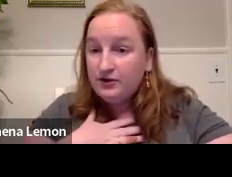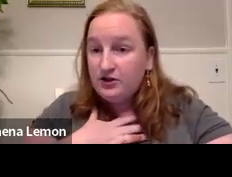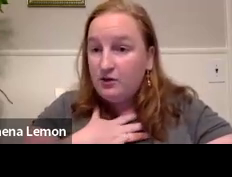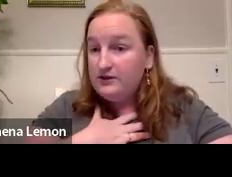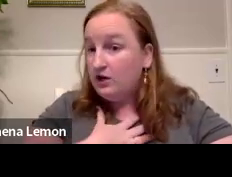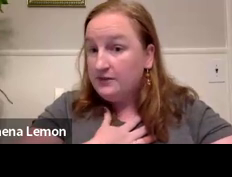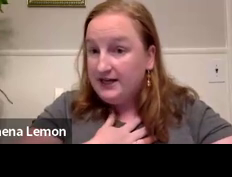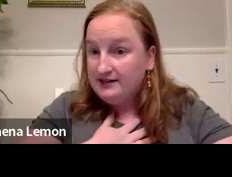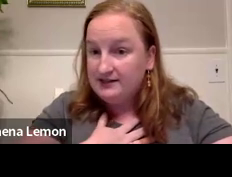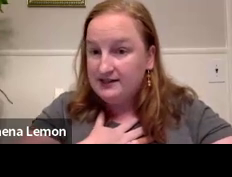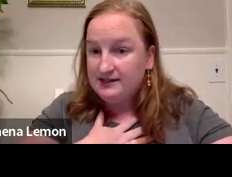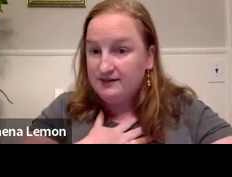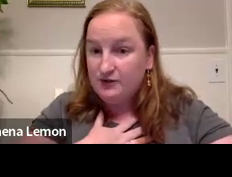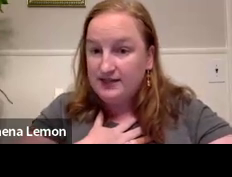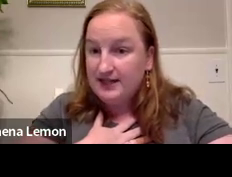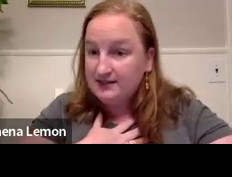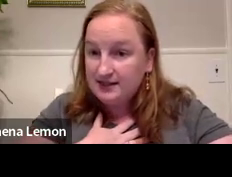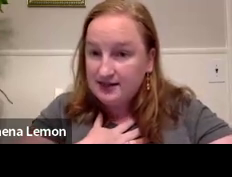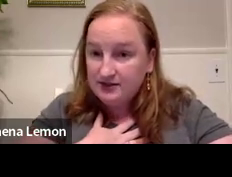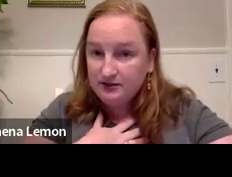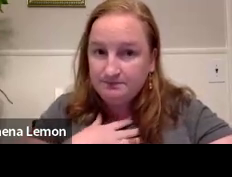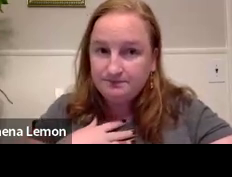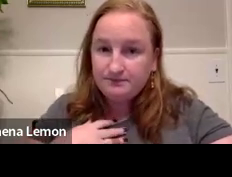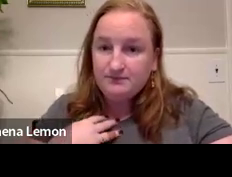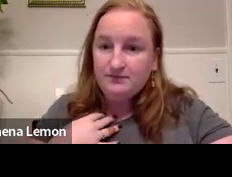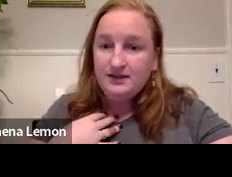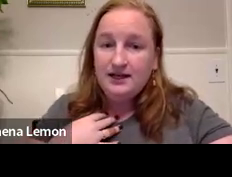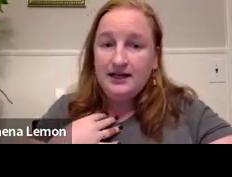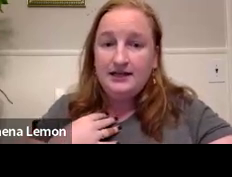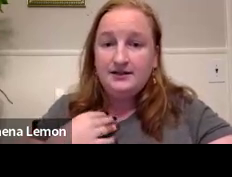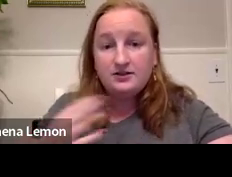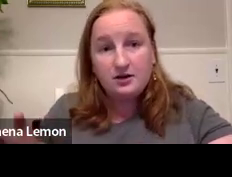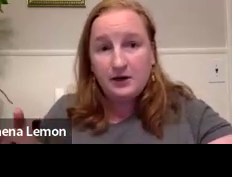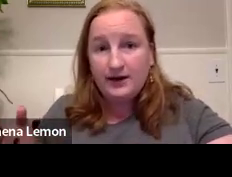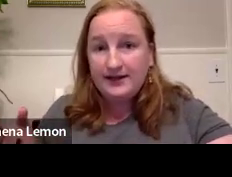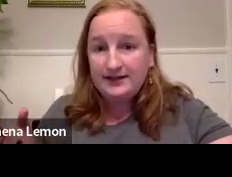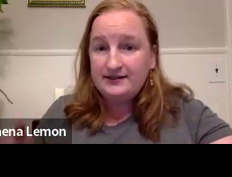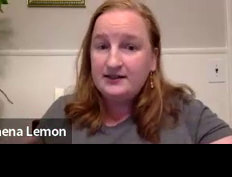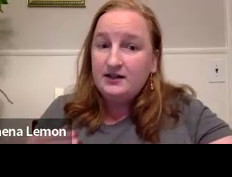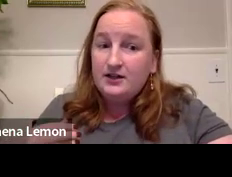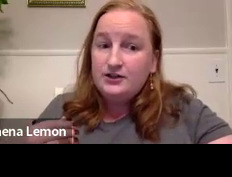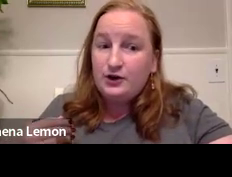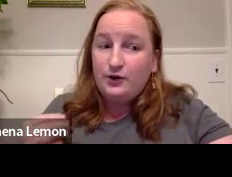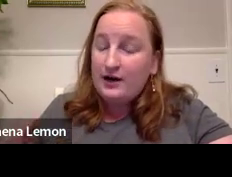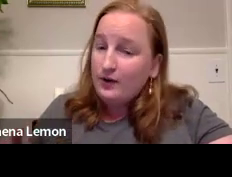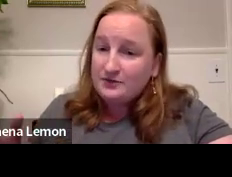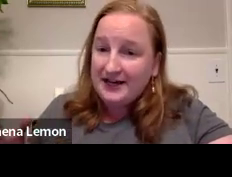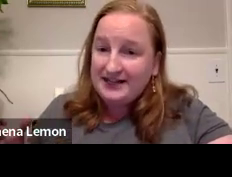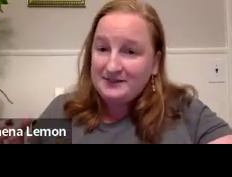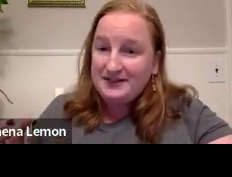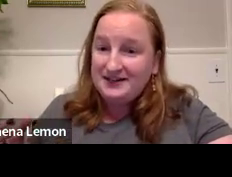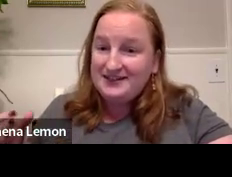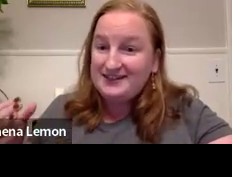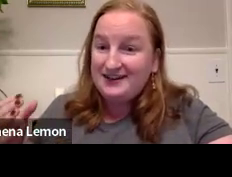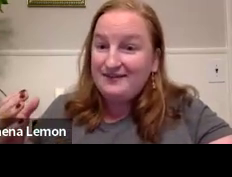I prefer to always wash my hands instead of using hand sanitizer. And I'll talk about why that is. So I wash